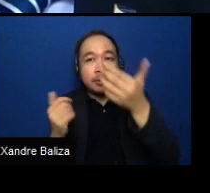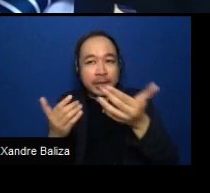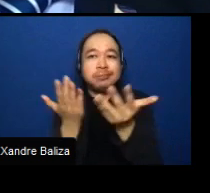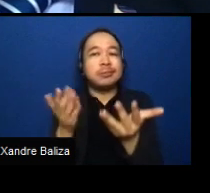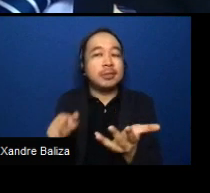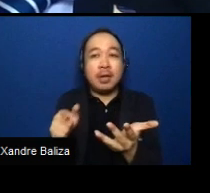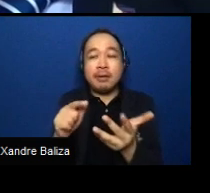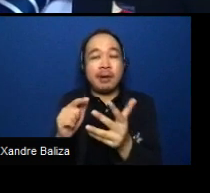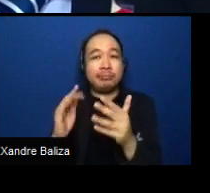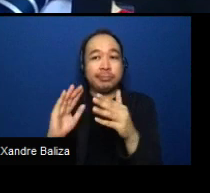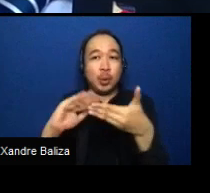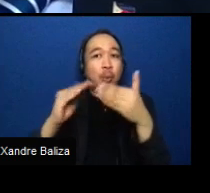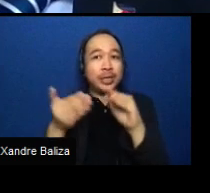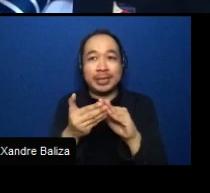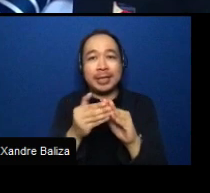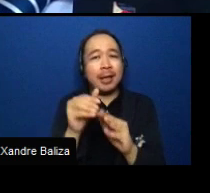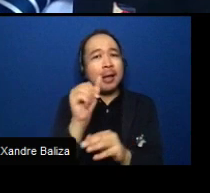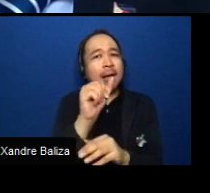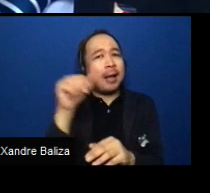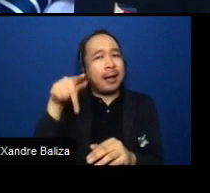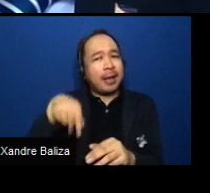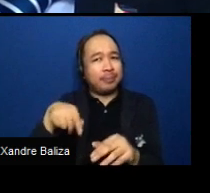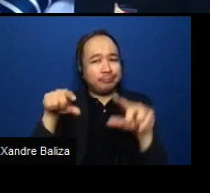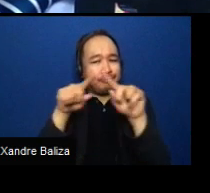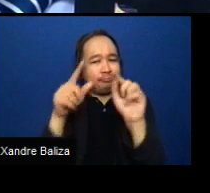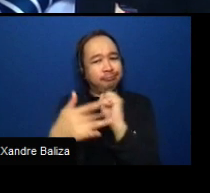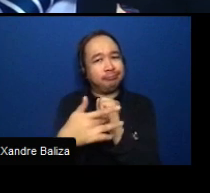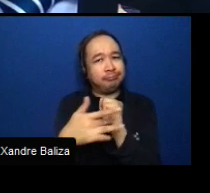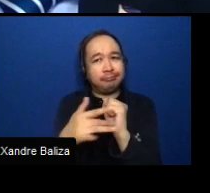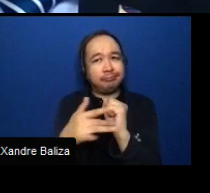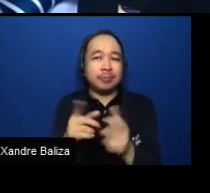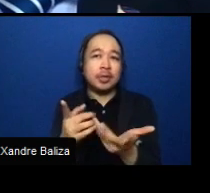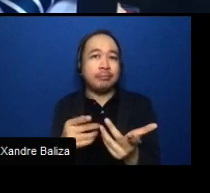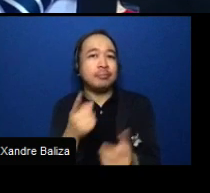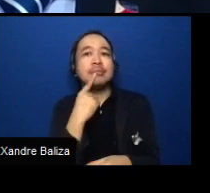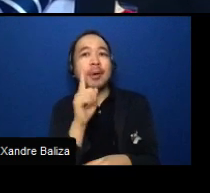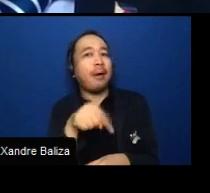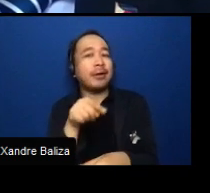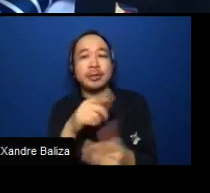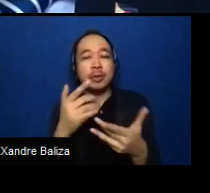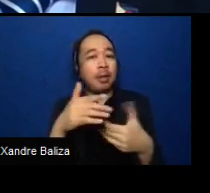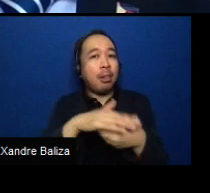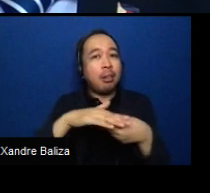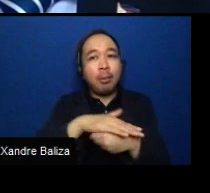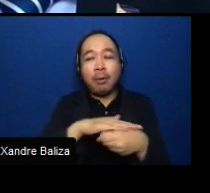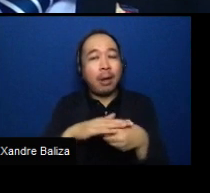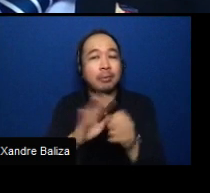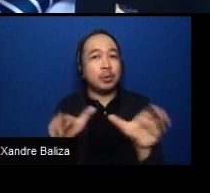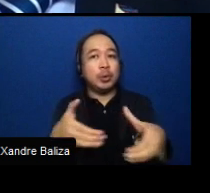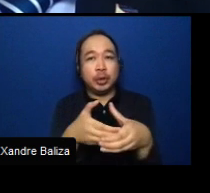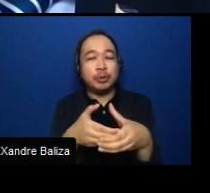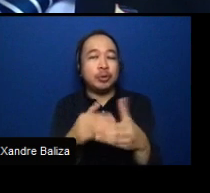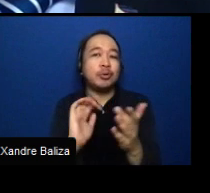Monitoring System Act, which mandates all local government units to establish the CBMS or